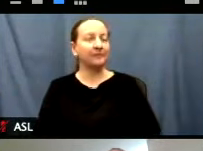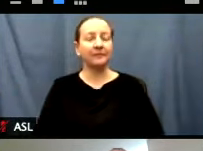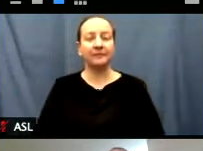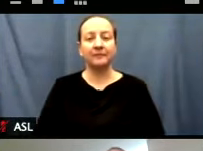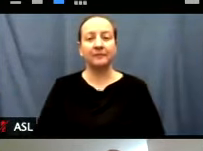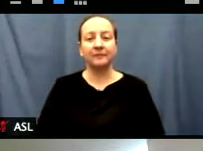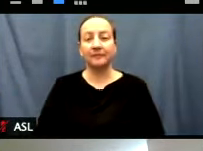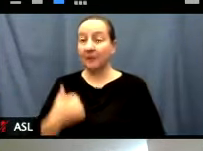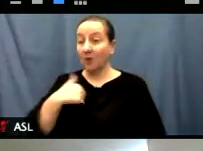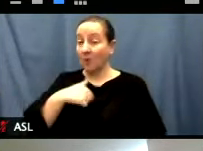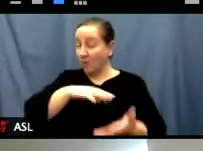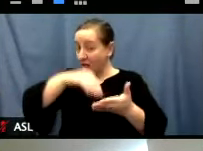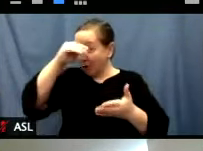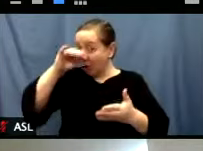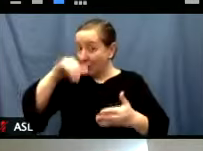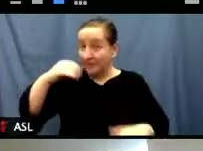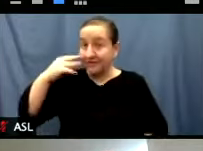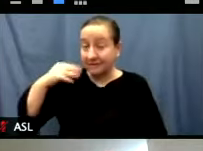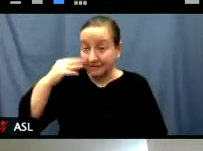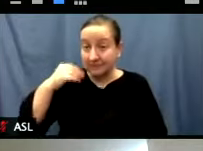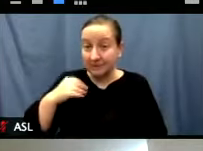We're learning from this experience